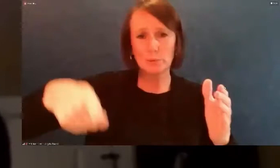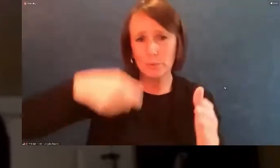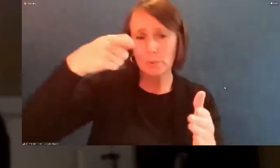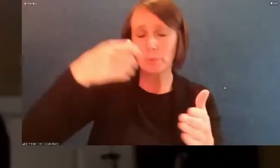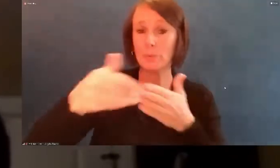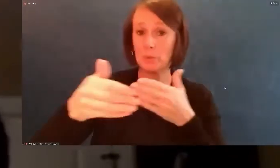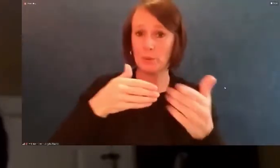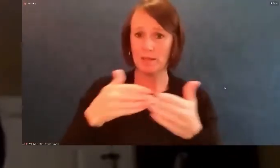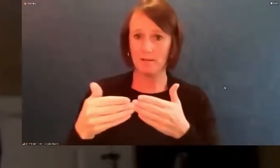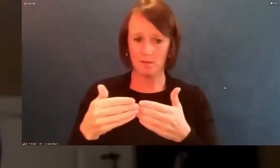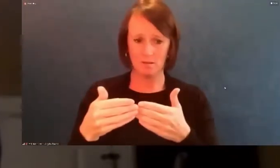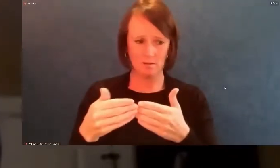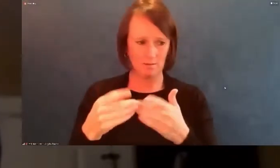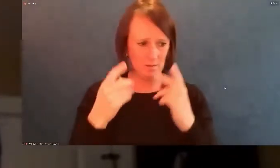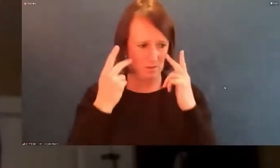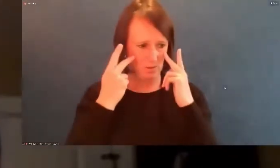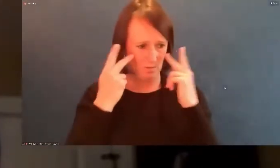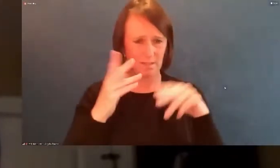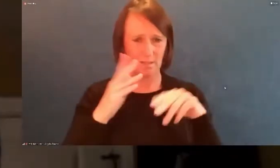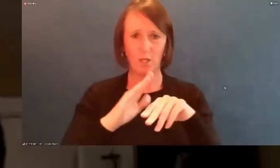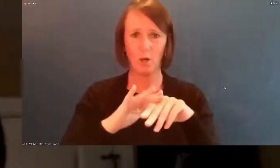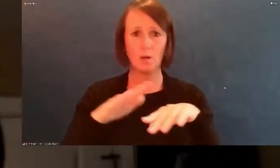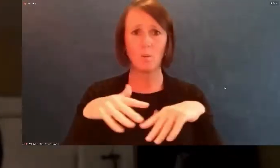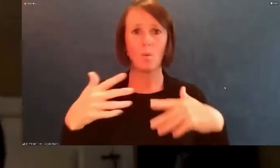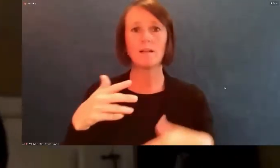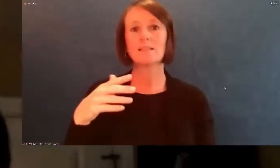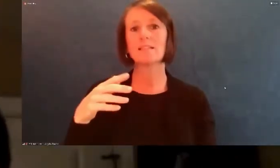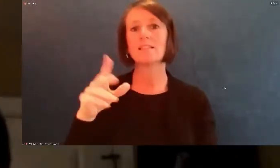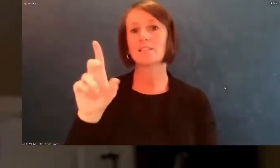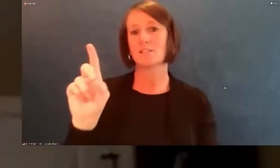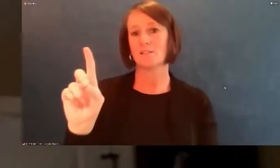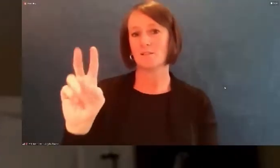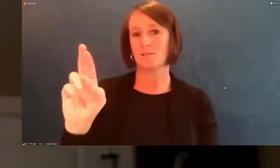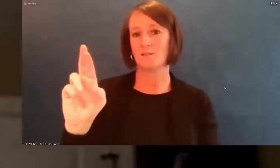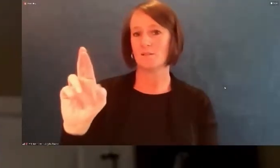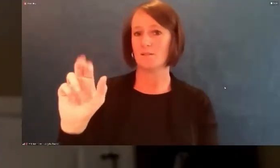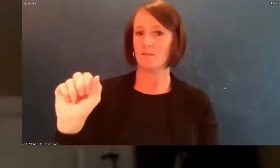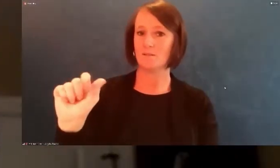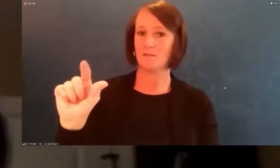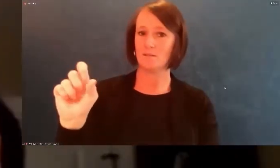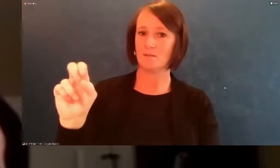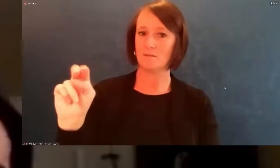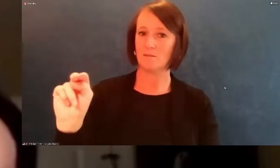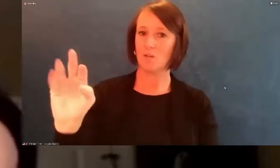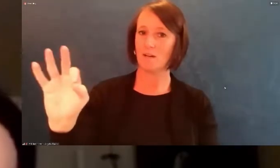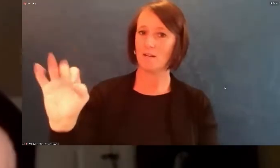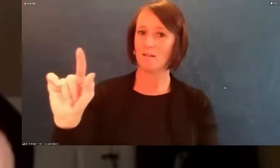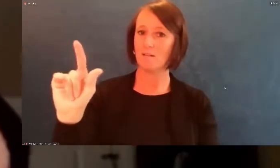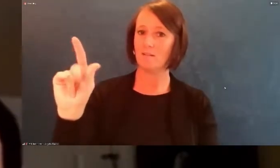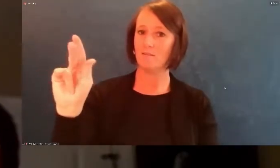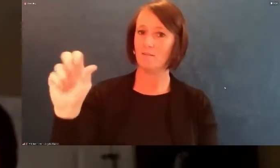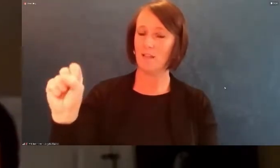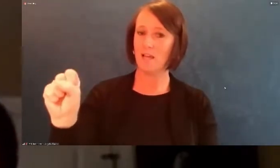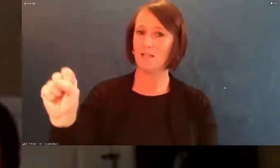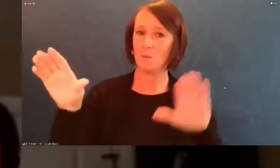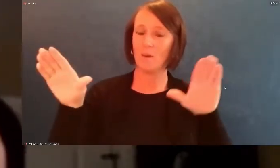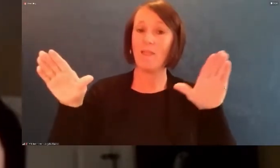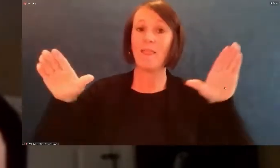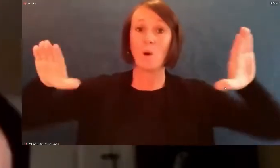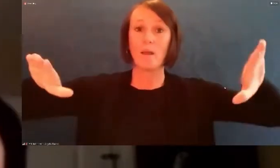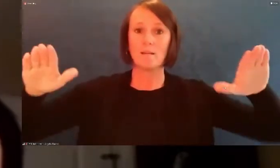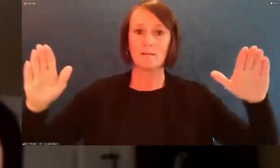there are sleeping dragonflies with their wings folded. And I had never seen